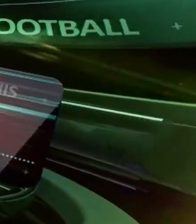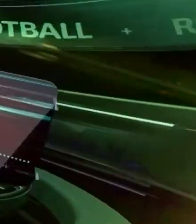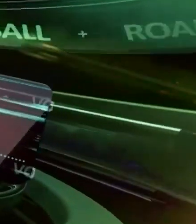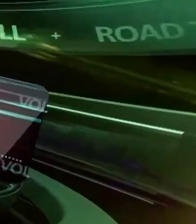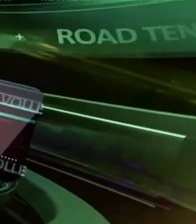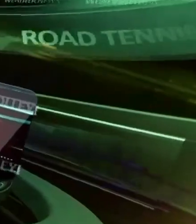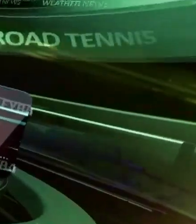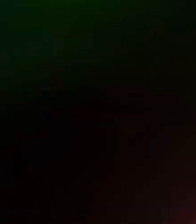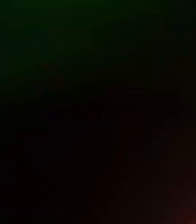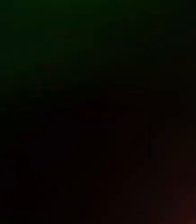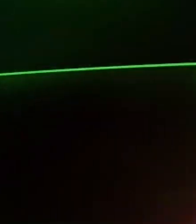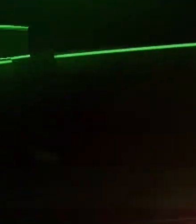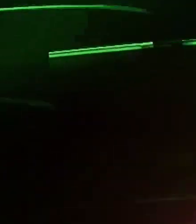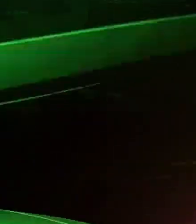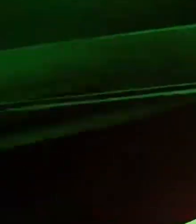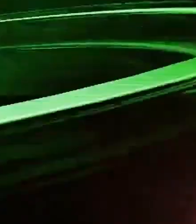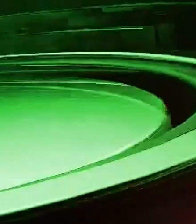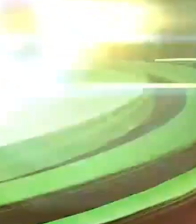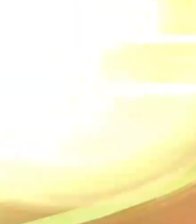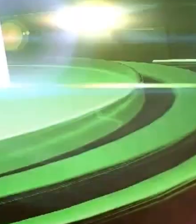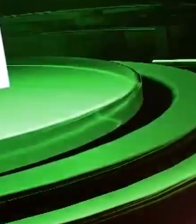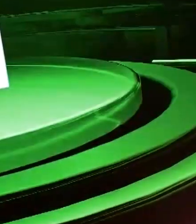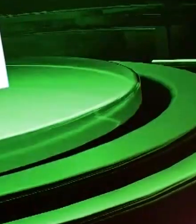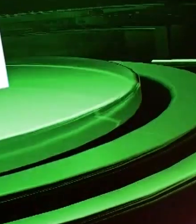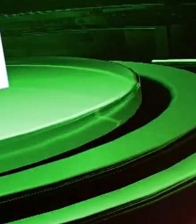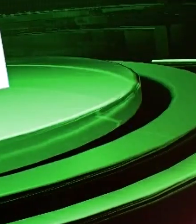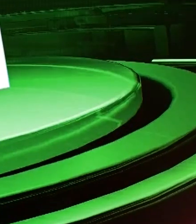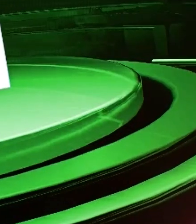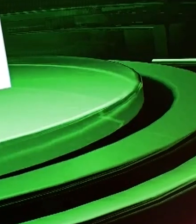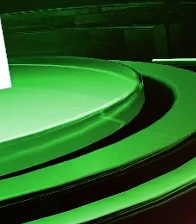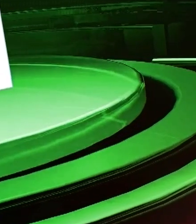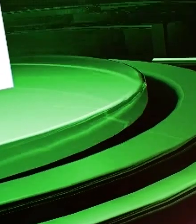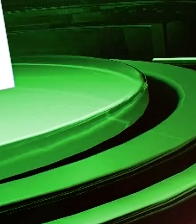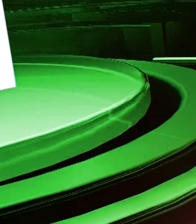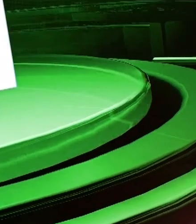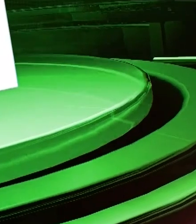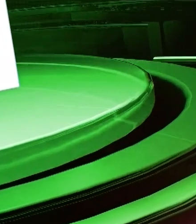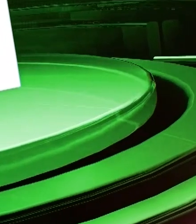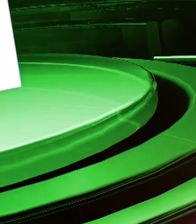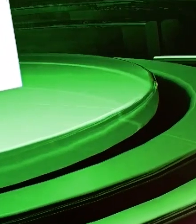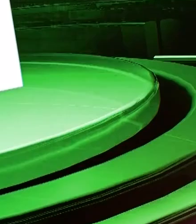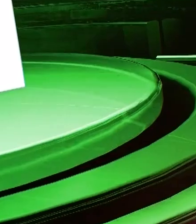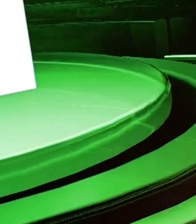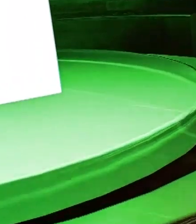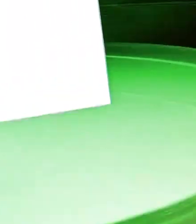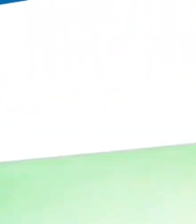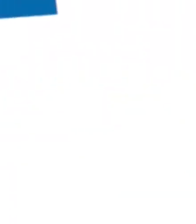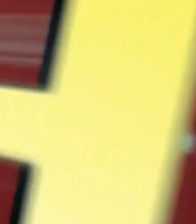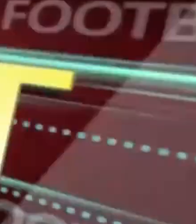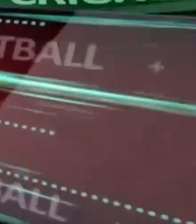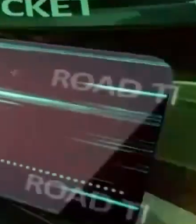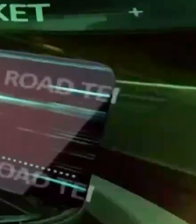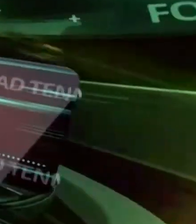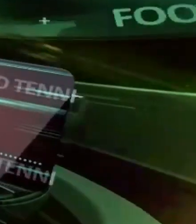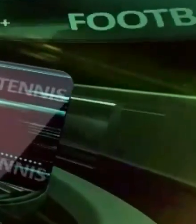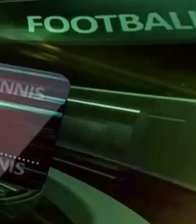Sports Night, brought to you with the compliments of Great Health Works, agents for Omega XL.